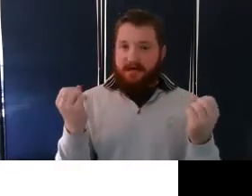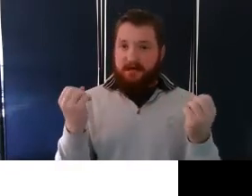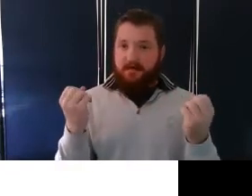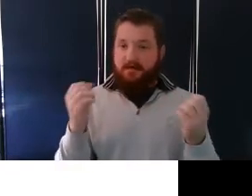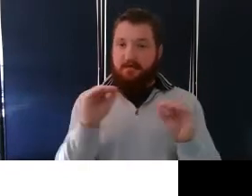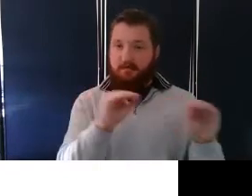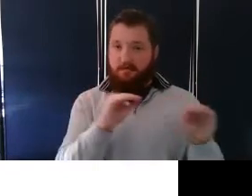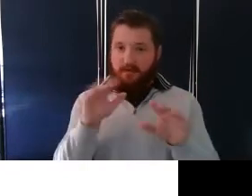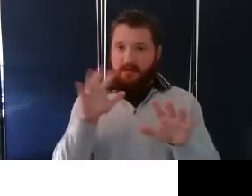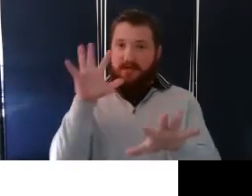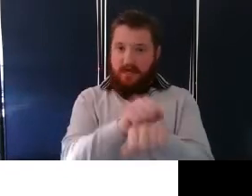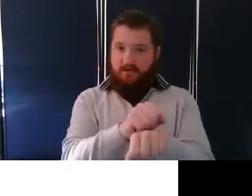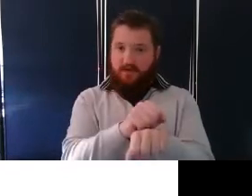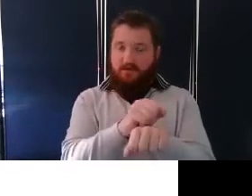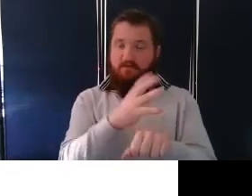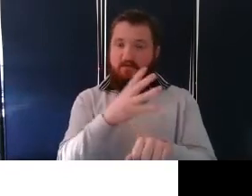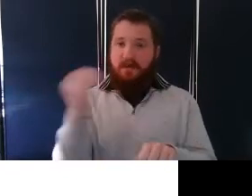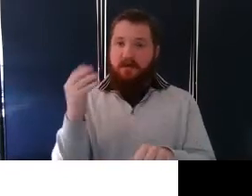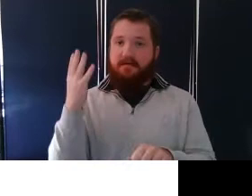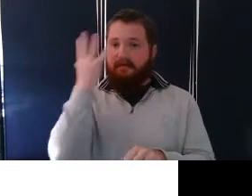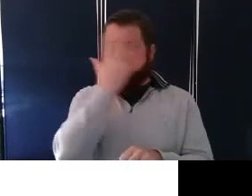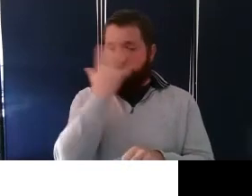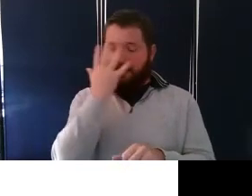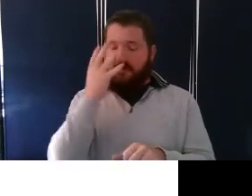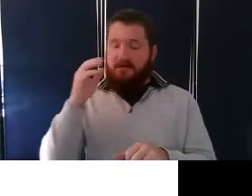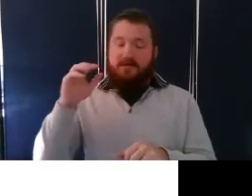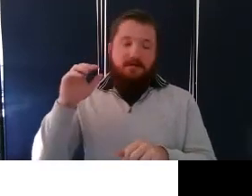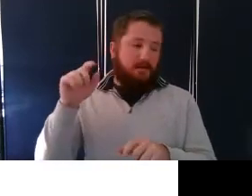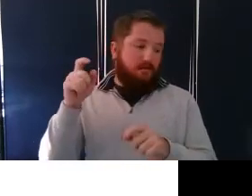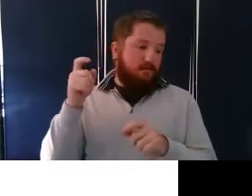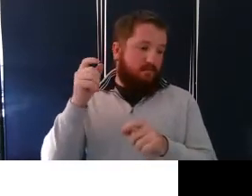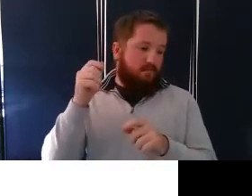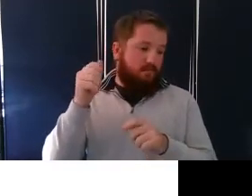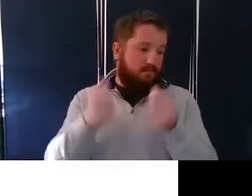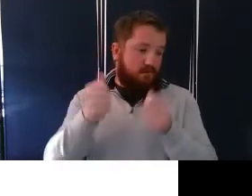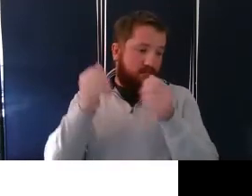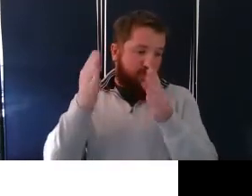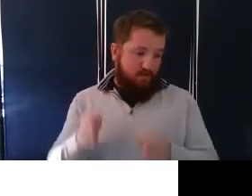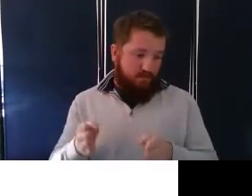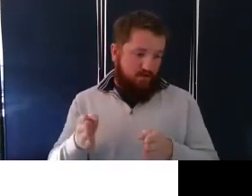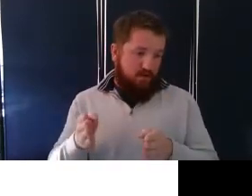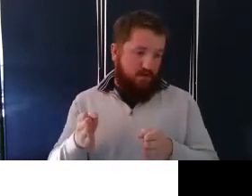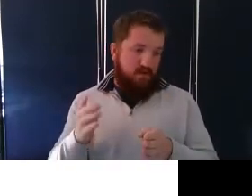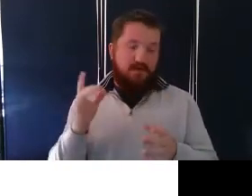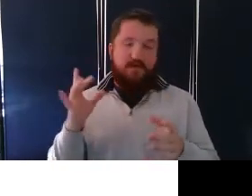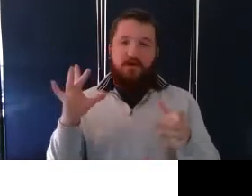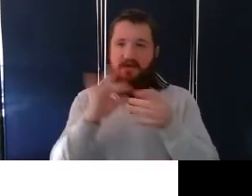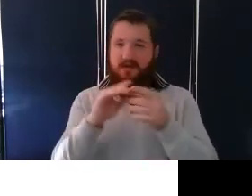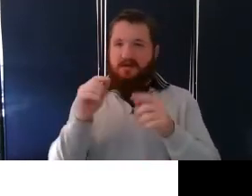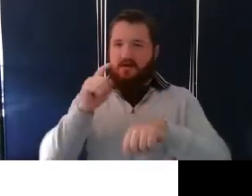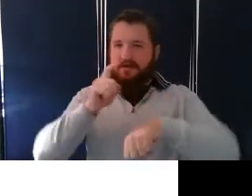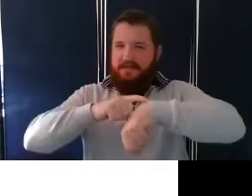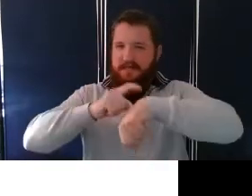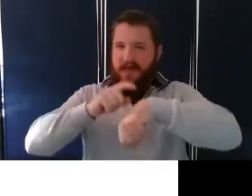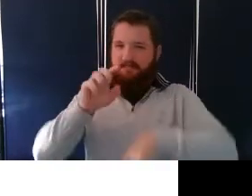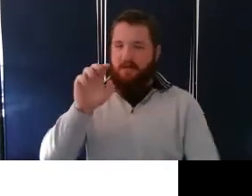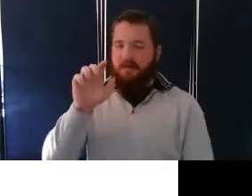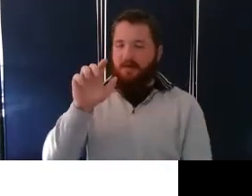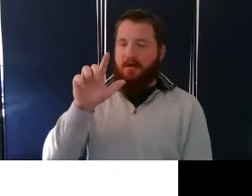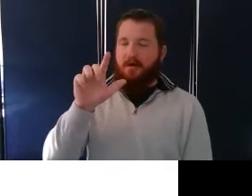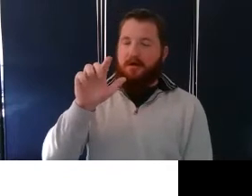One of the biggest challenges is for the signing motion capture and the